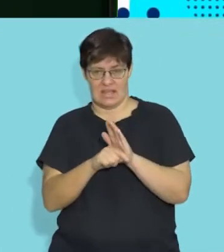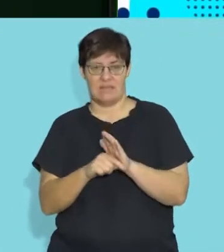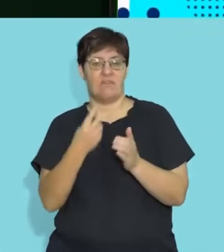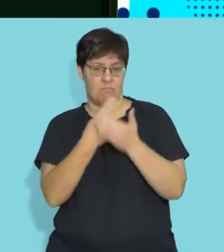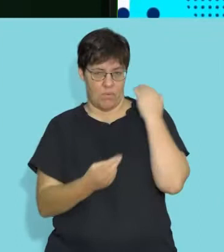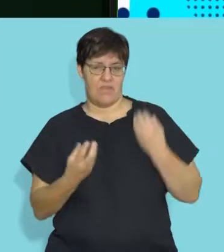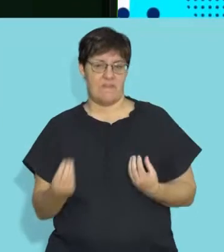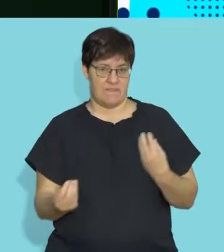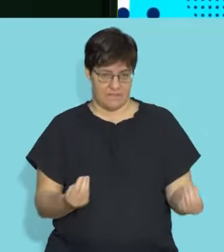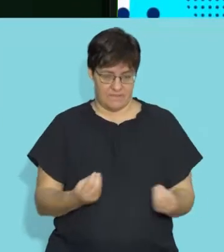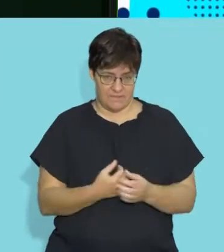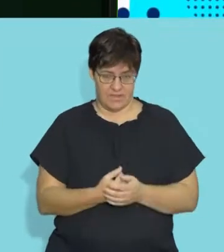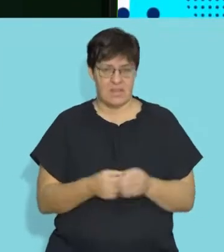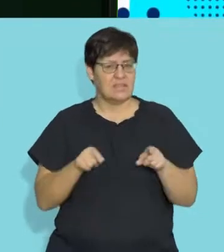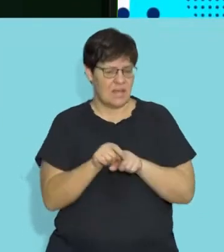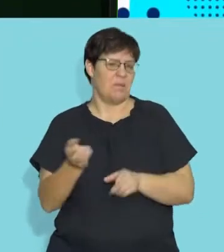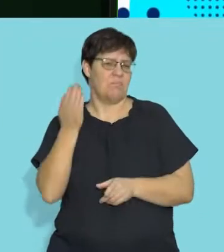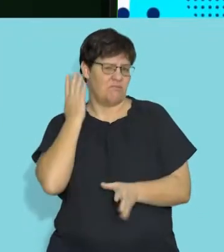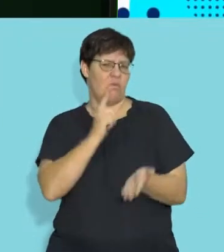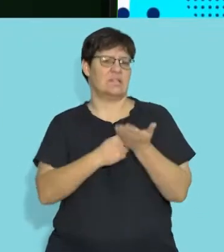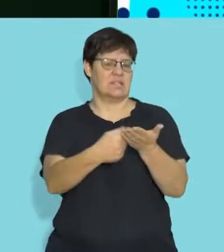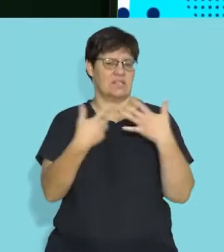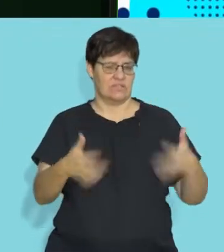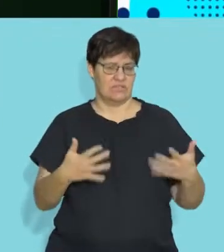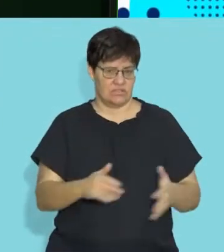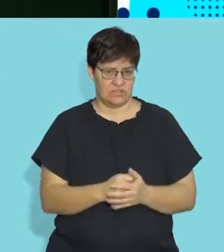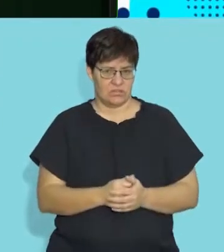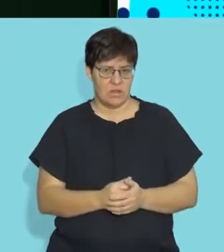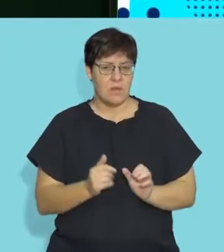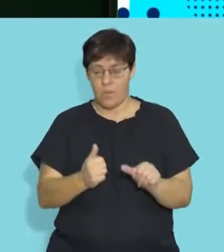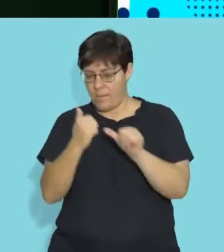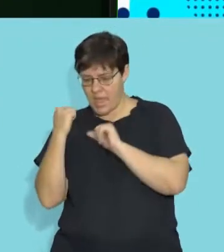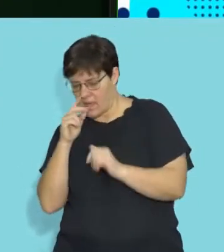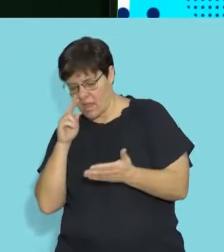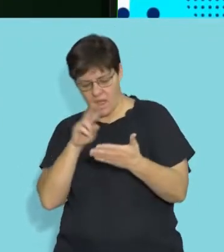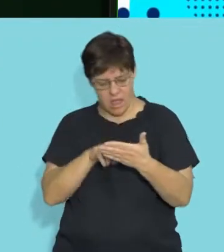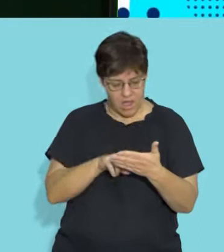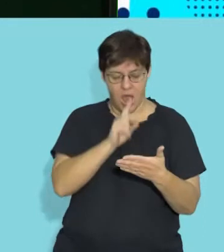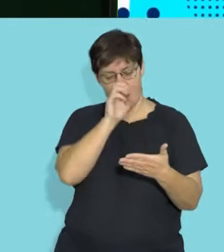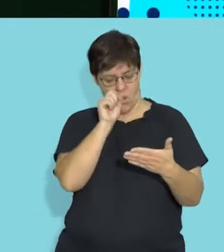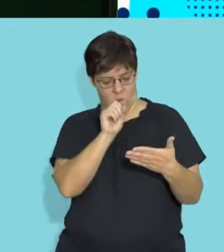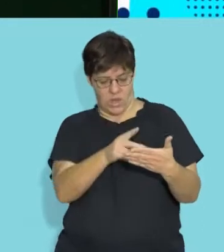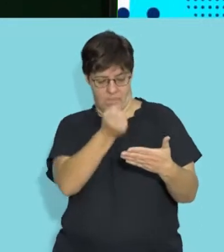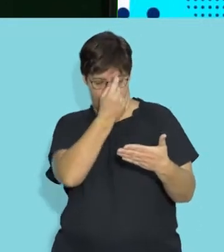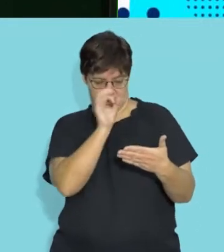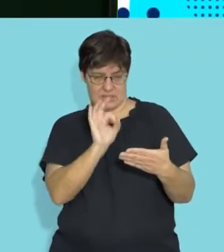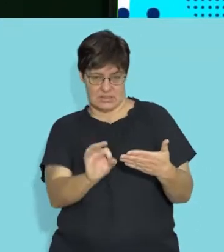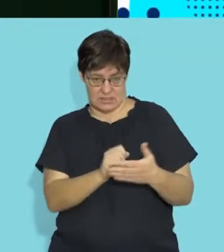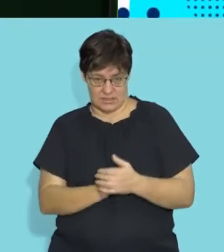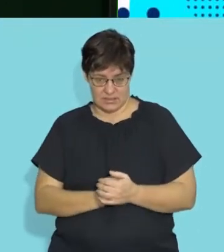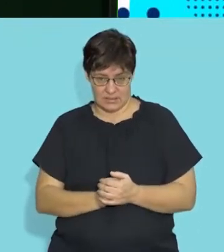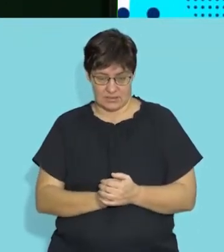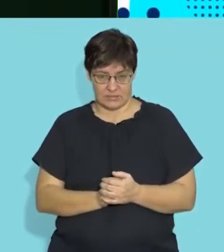we've discussed in previous lessons. So go through them again, make sure you are familiar with them and you understand them. Very,